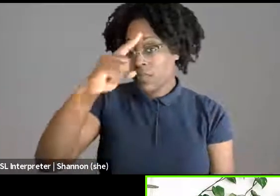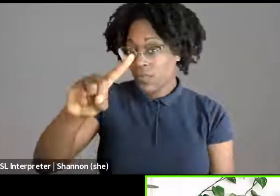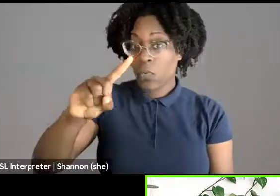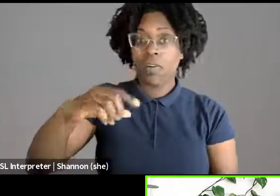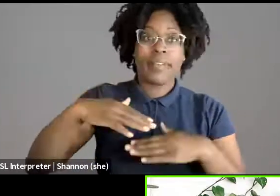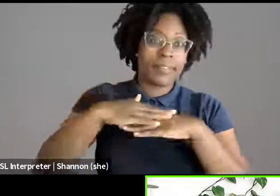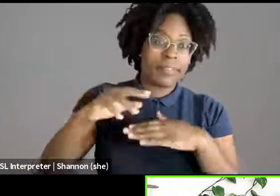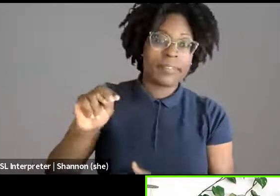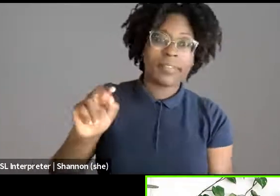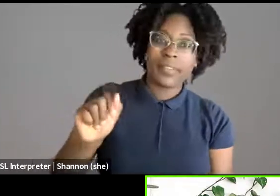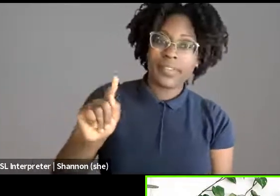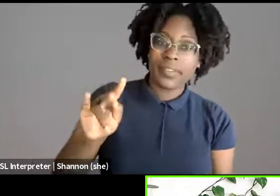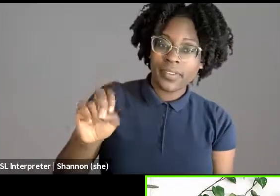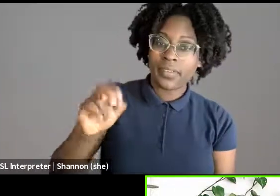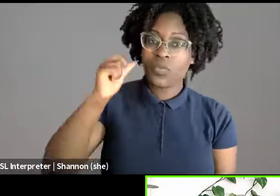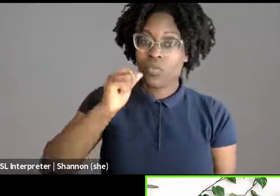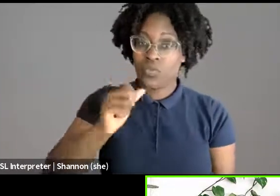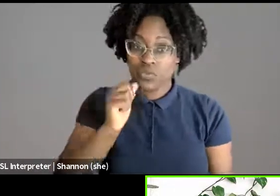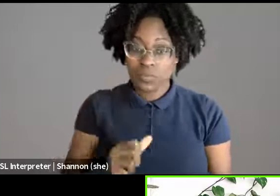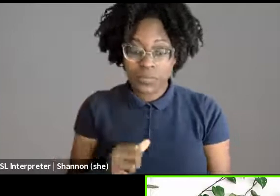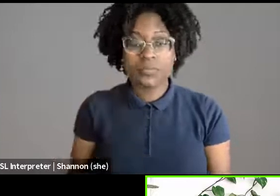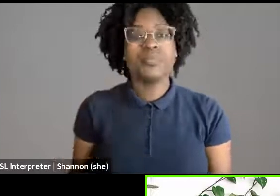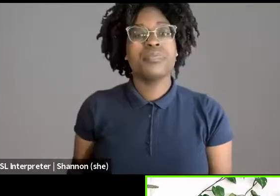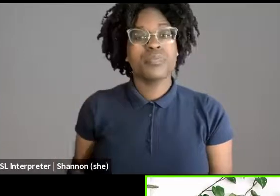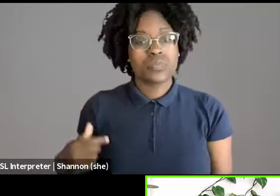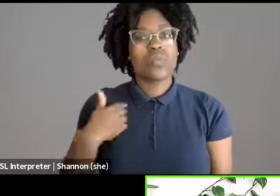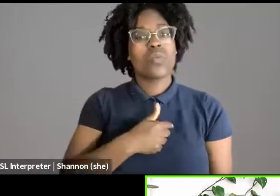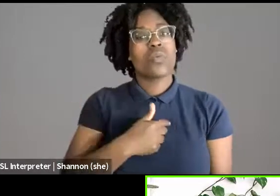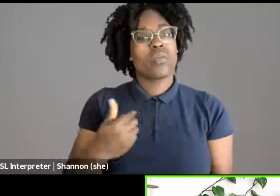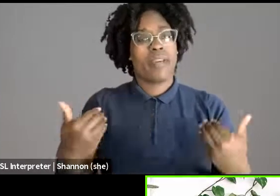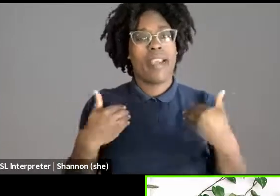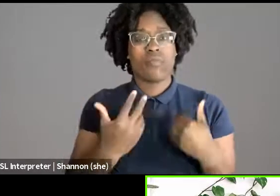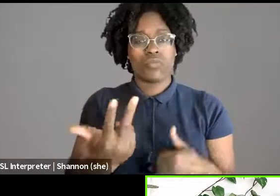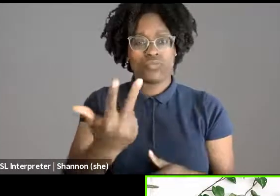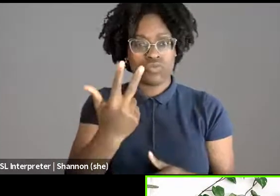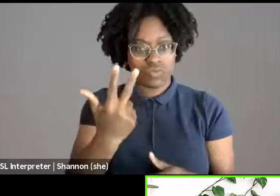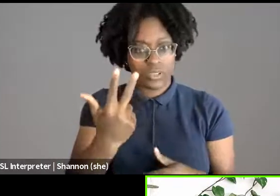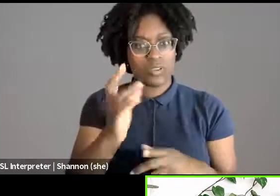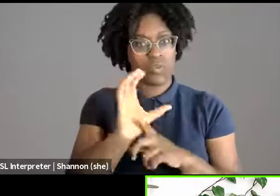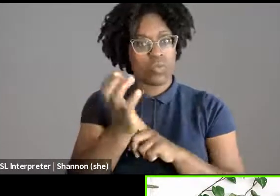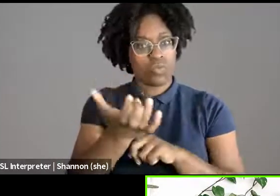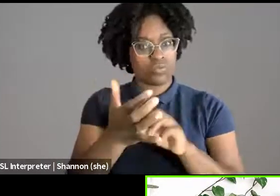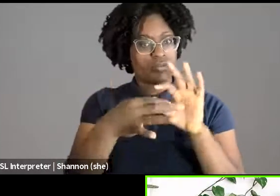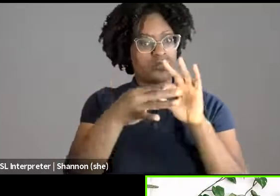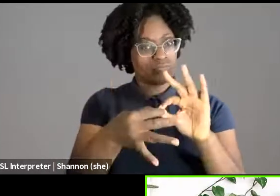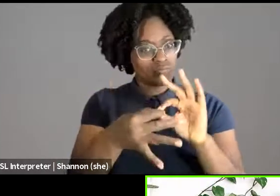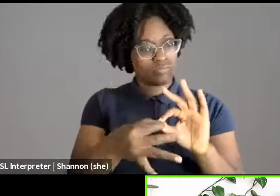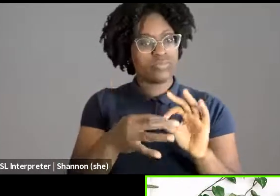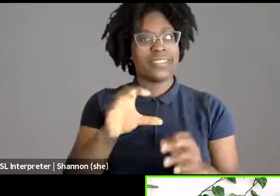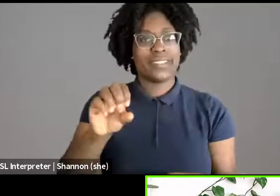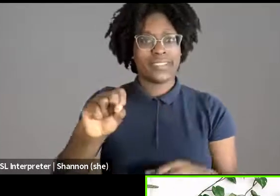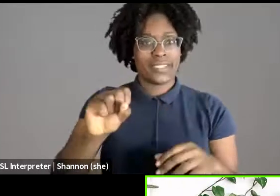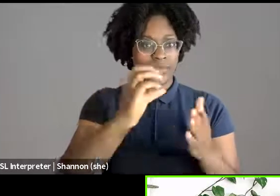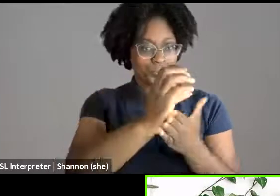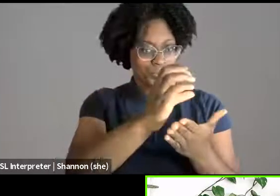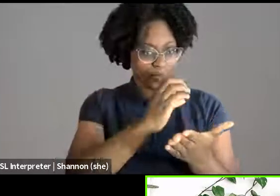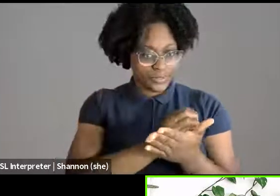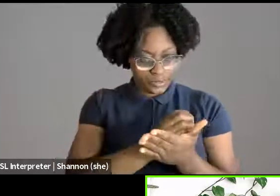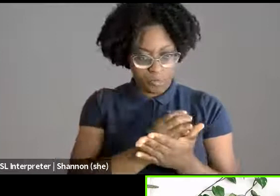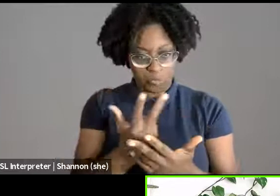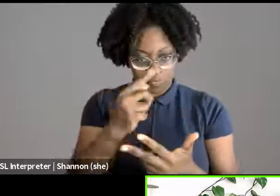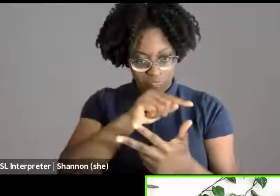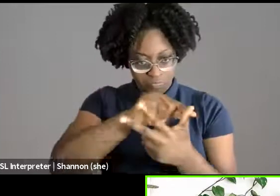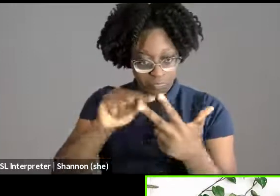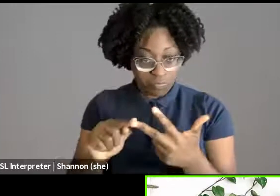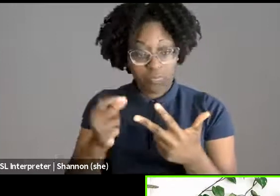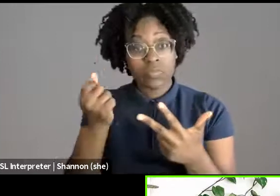out a sequence of three culturally relevant CS courses for partner Native serving high